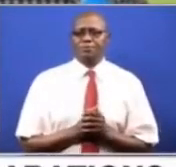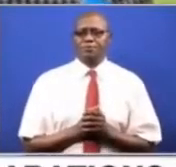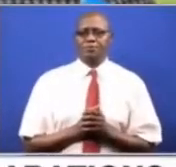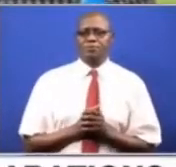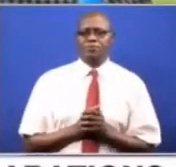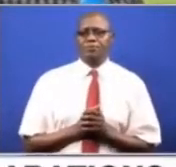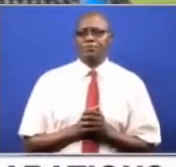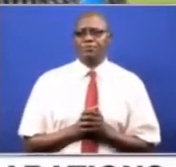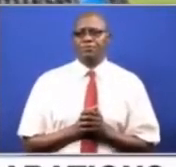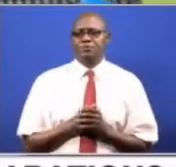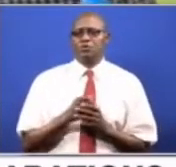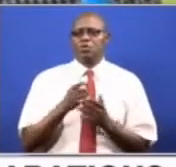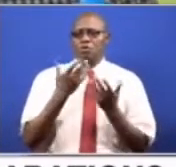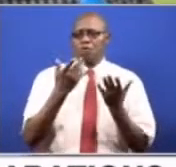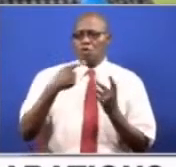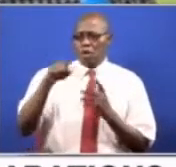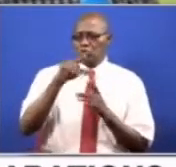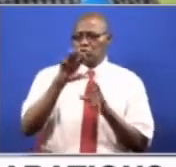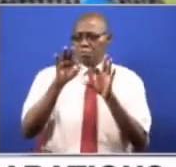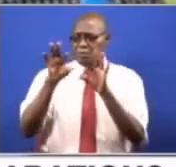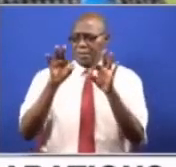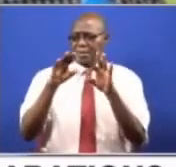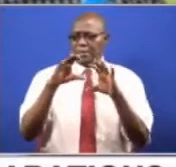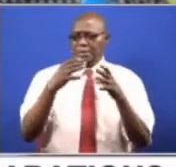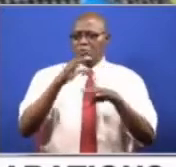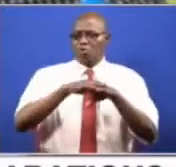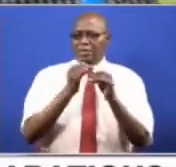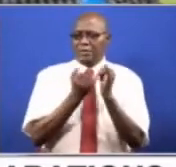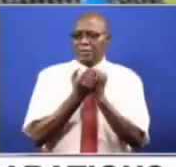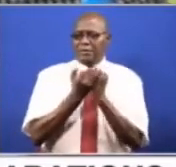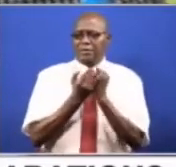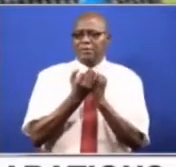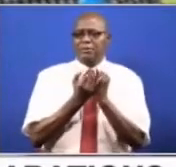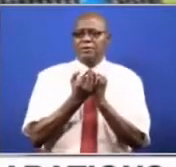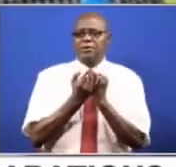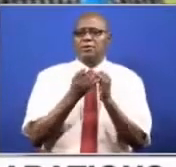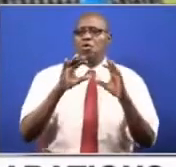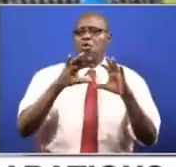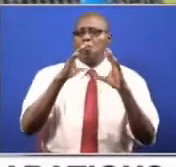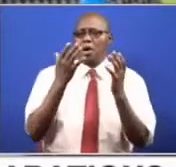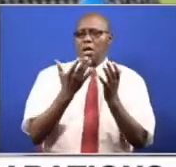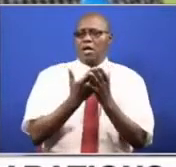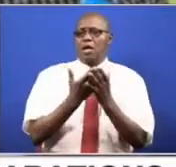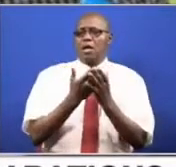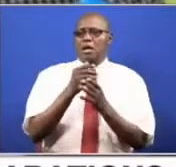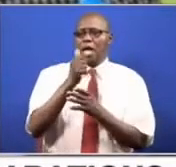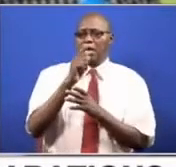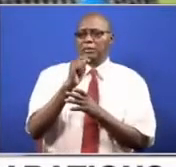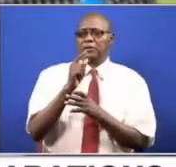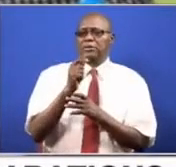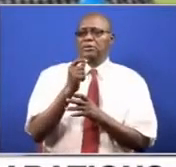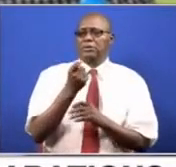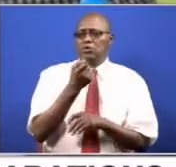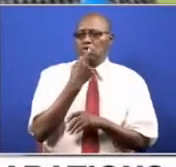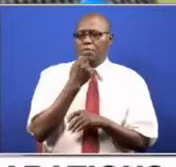For us to pick the team on Saturday, the World Anti-Doping Rules imposes certain obligations which I have just